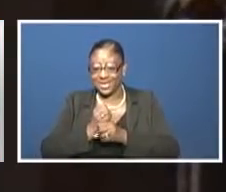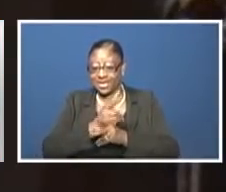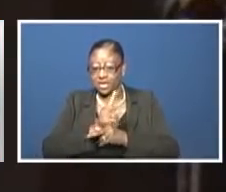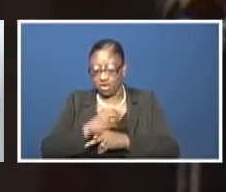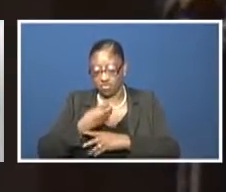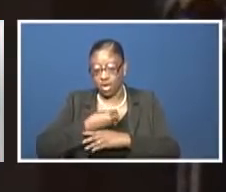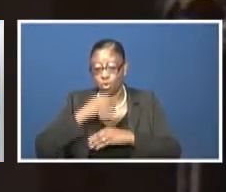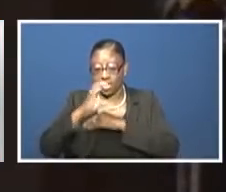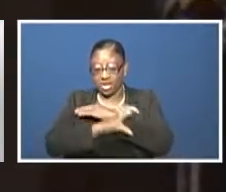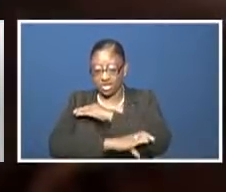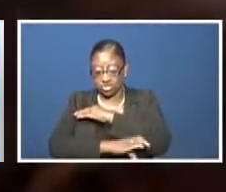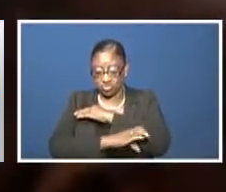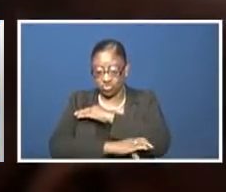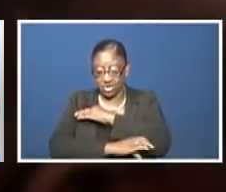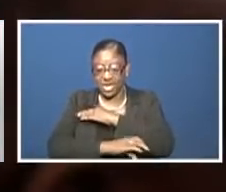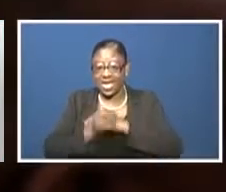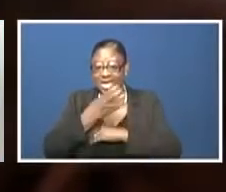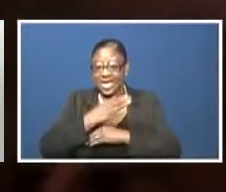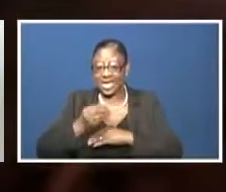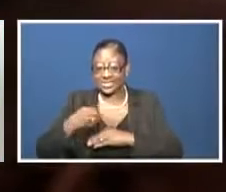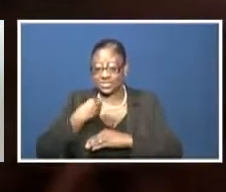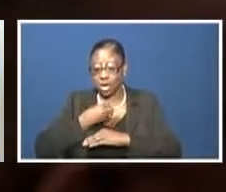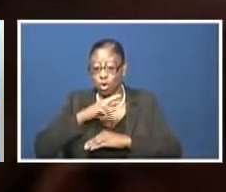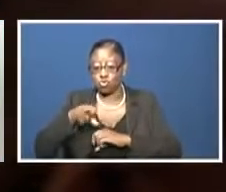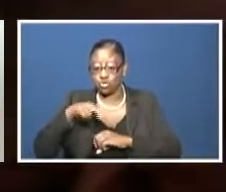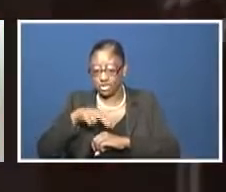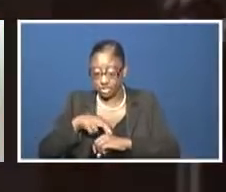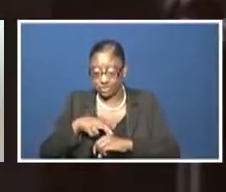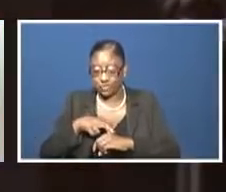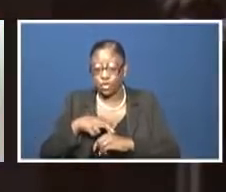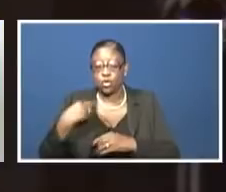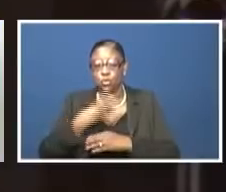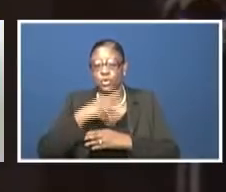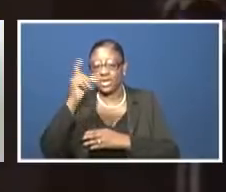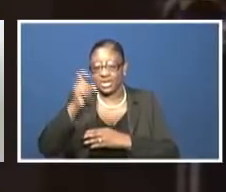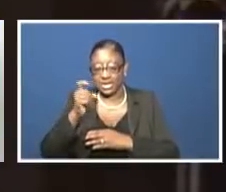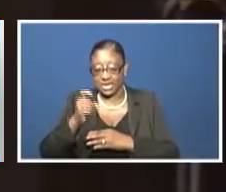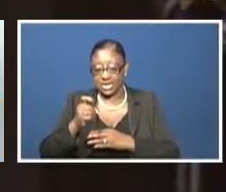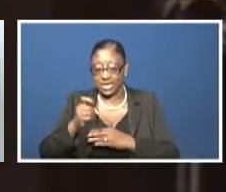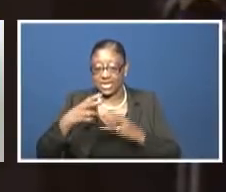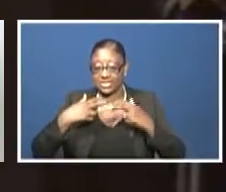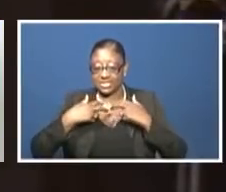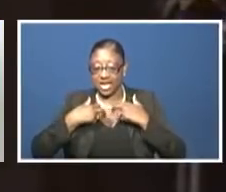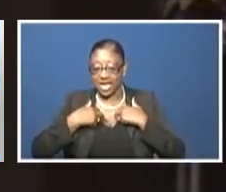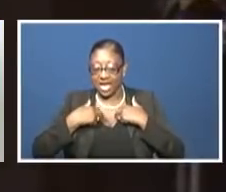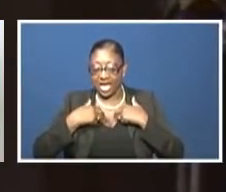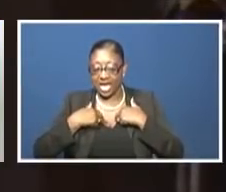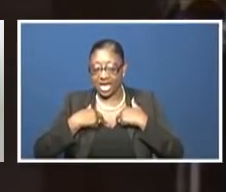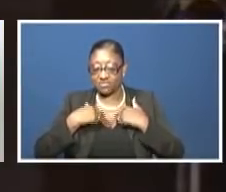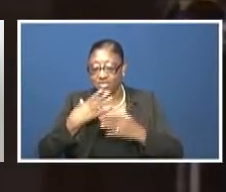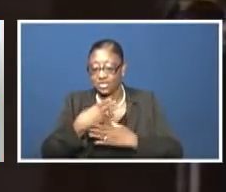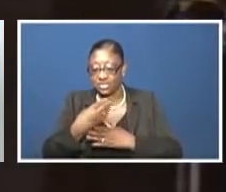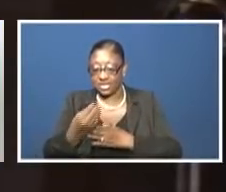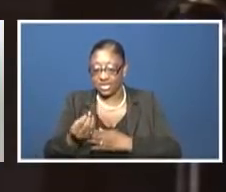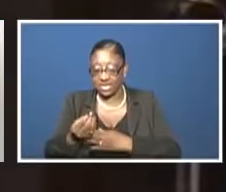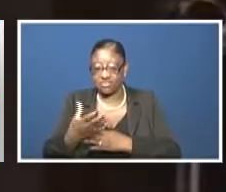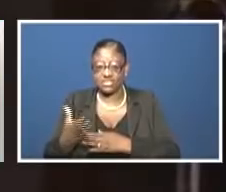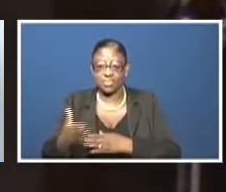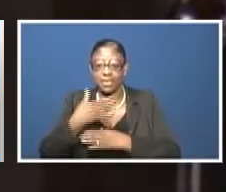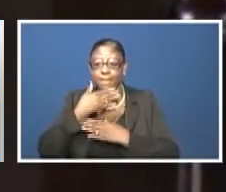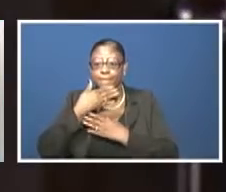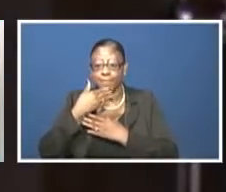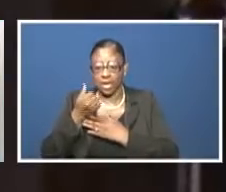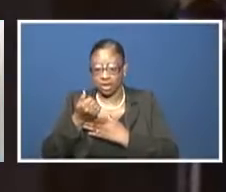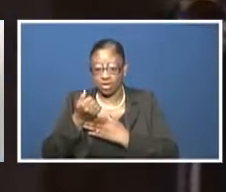our region. We can find the determination and renewed purpose to leave behind something better